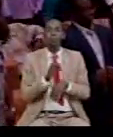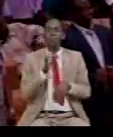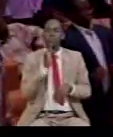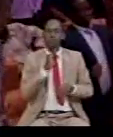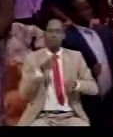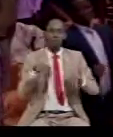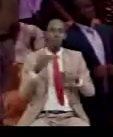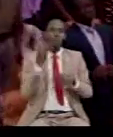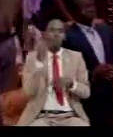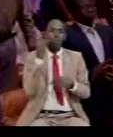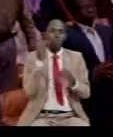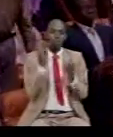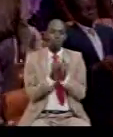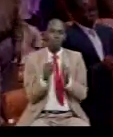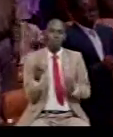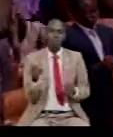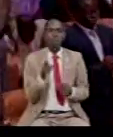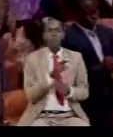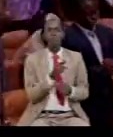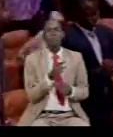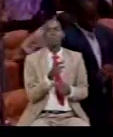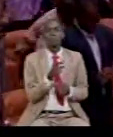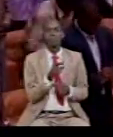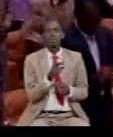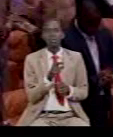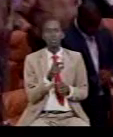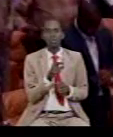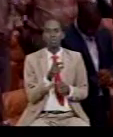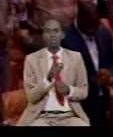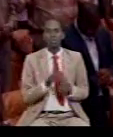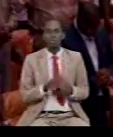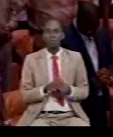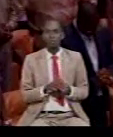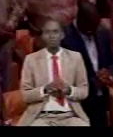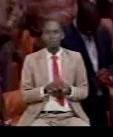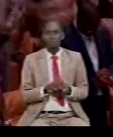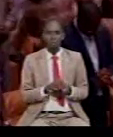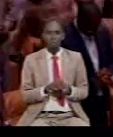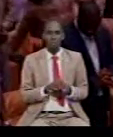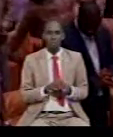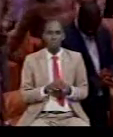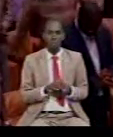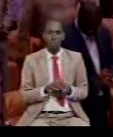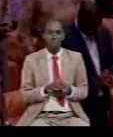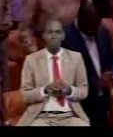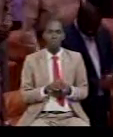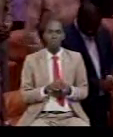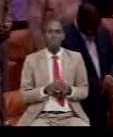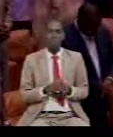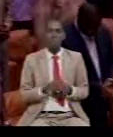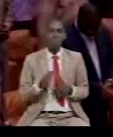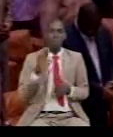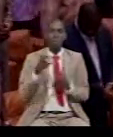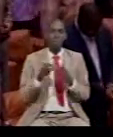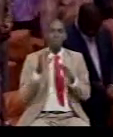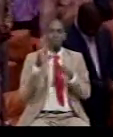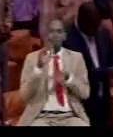you. Because it's going to be carry go. It's available, you carry